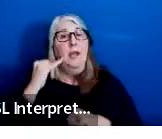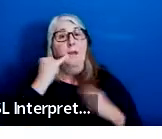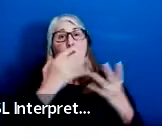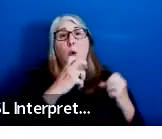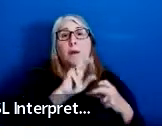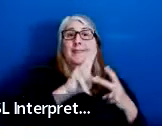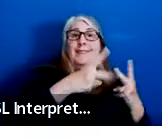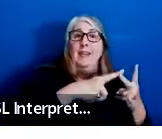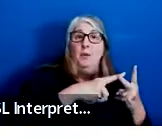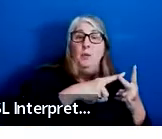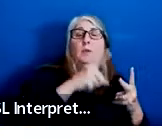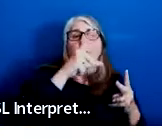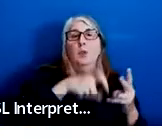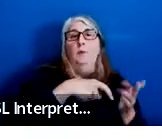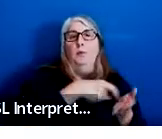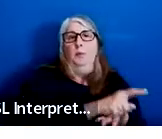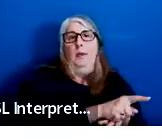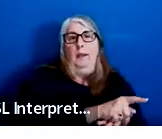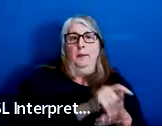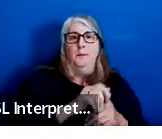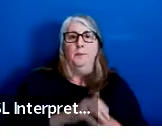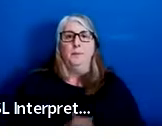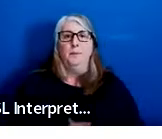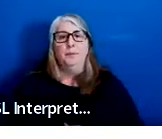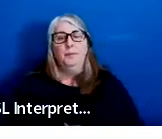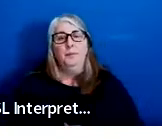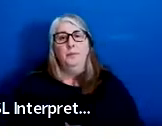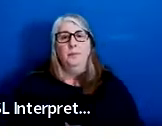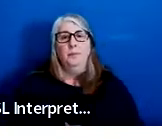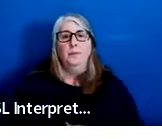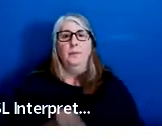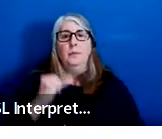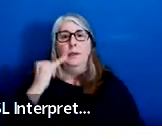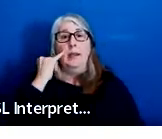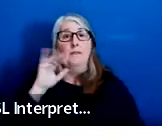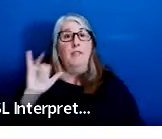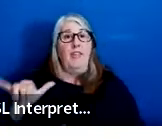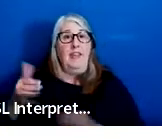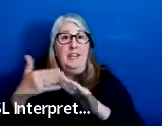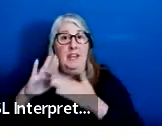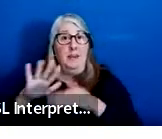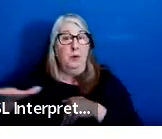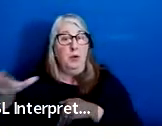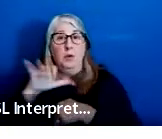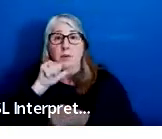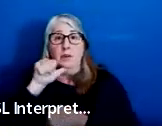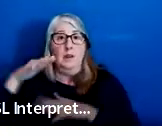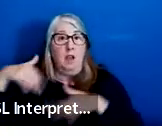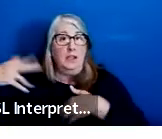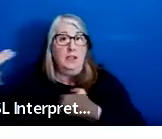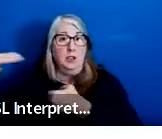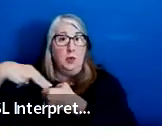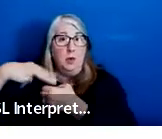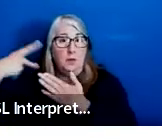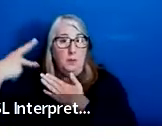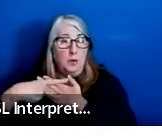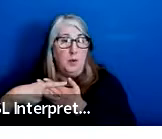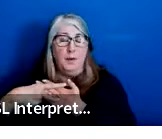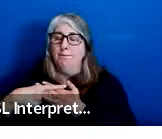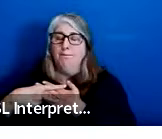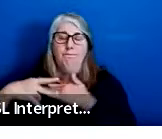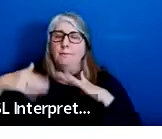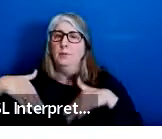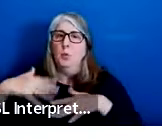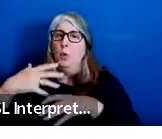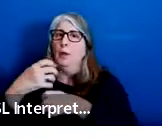cart. If your neighborhood is not in the composting program yet, unfortunately, it won't be, your green cart won't be delivered until that neighborhood is in